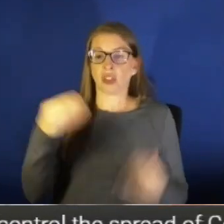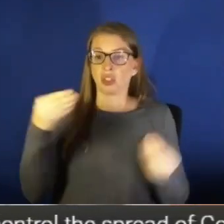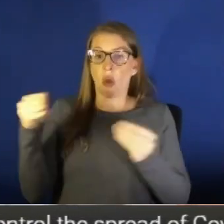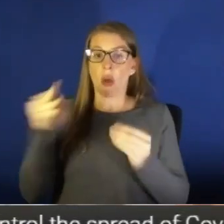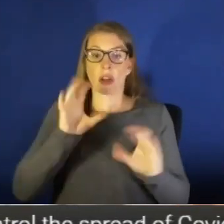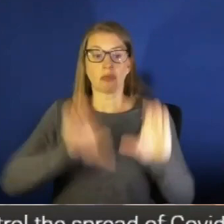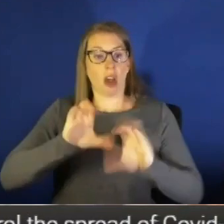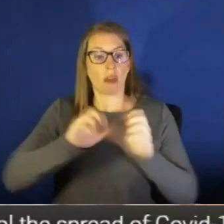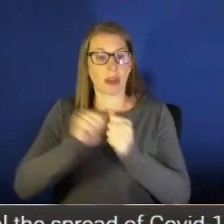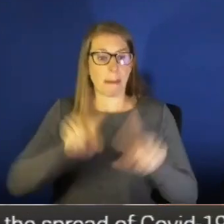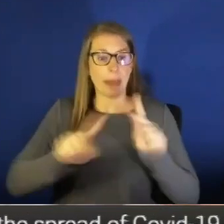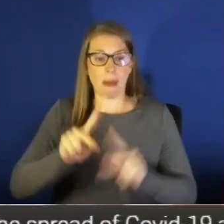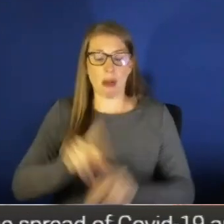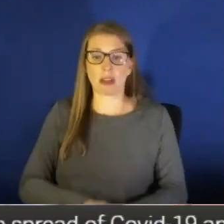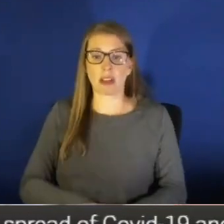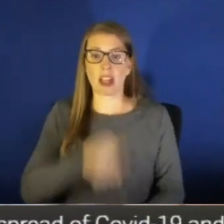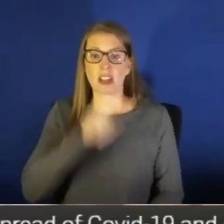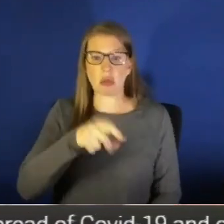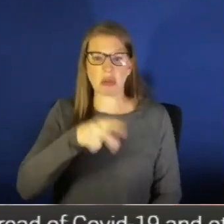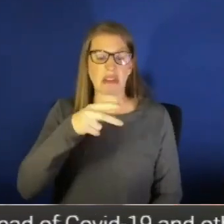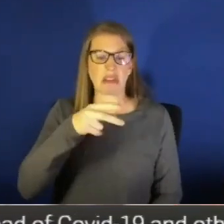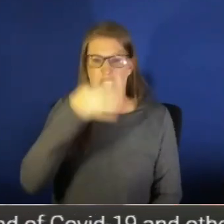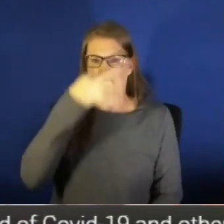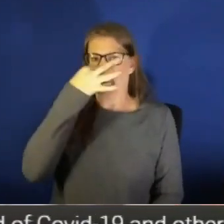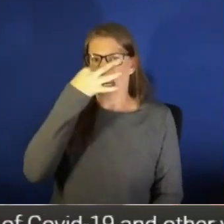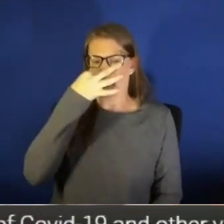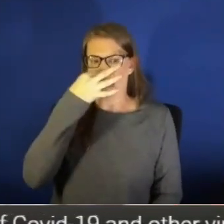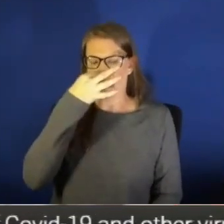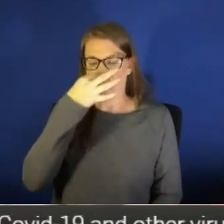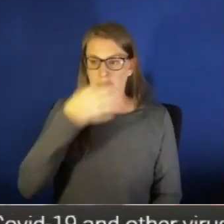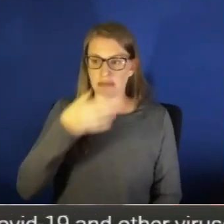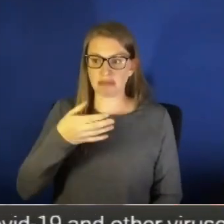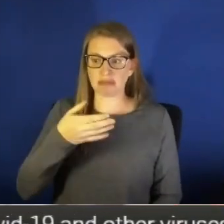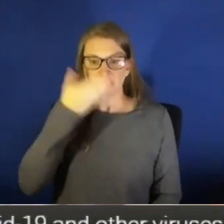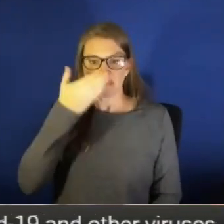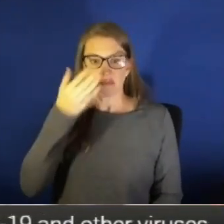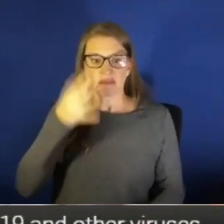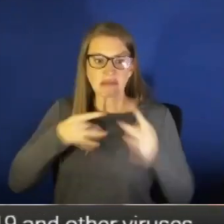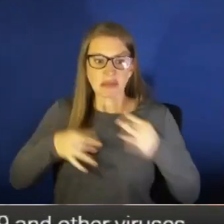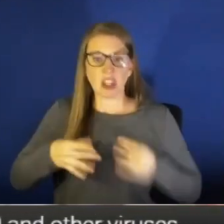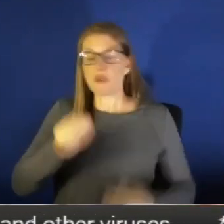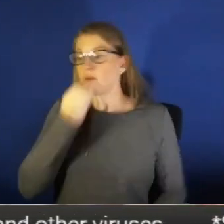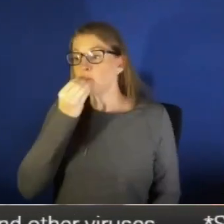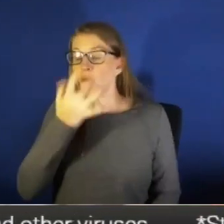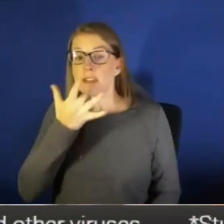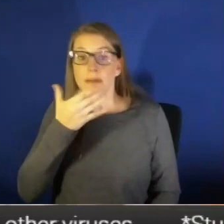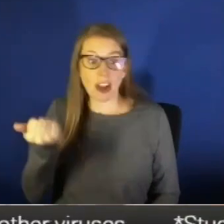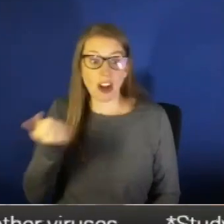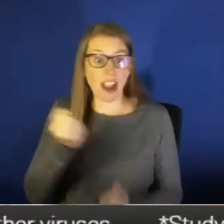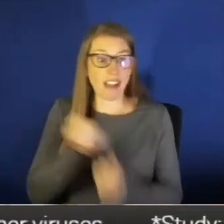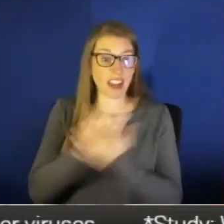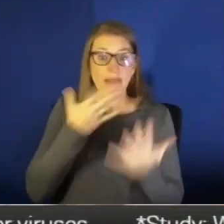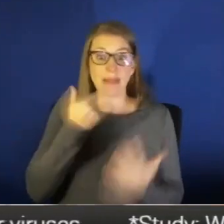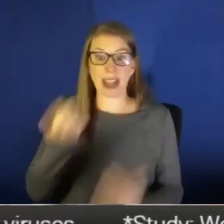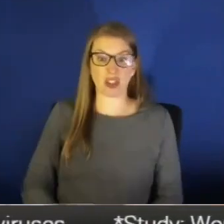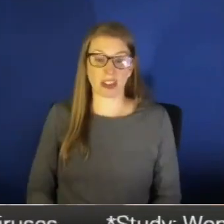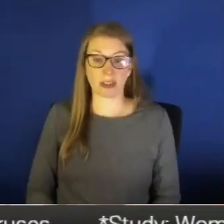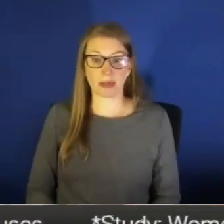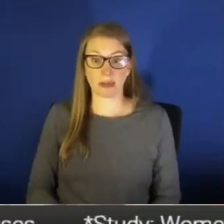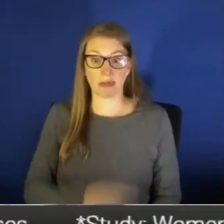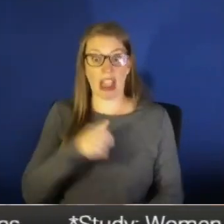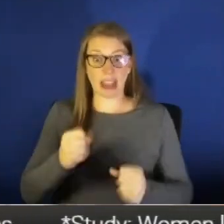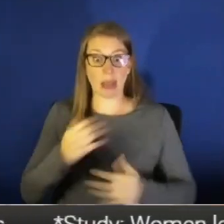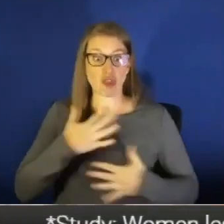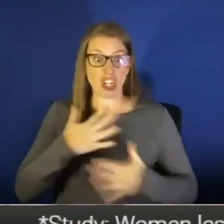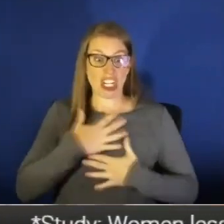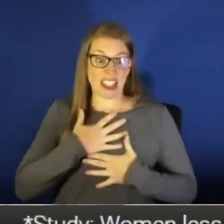I don't stink. You just don't have that smell. And food tastes better, and just everything's better. And I can breathe, and that makes